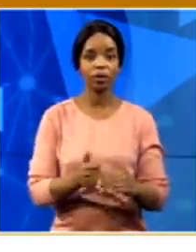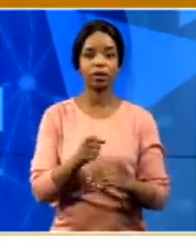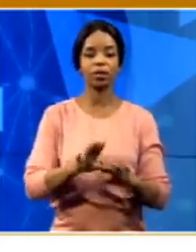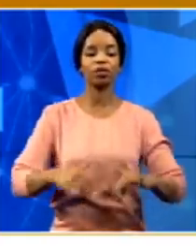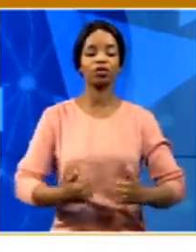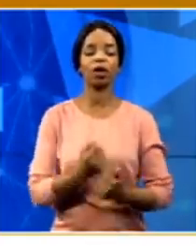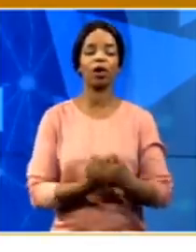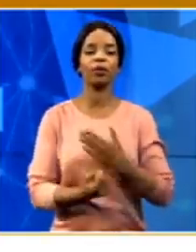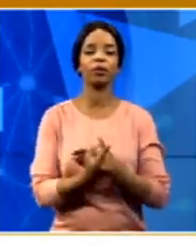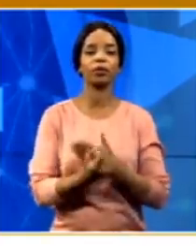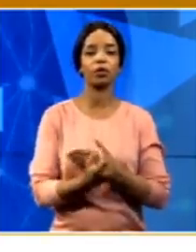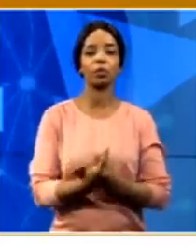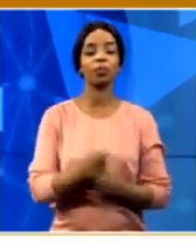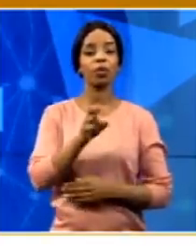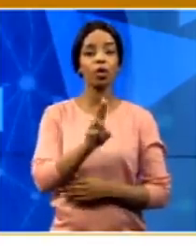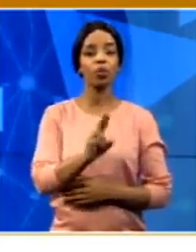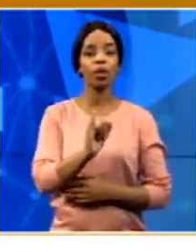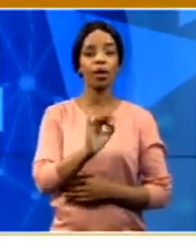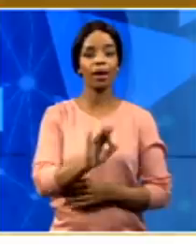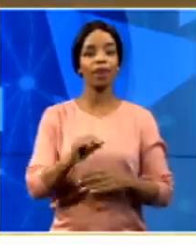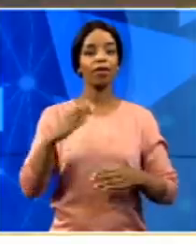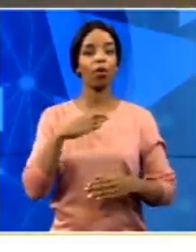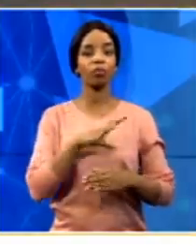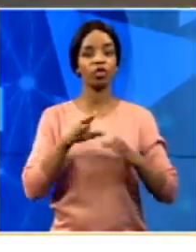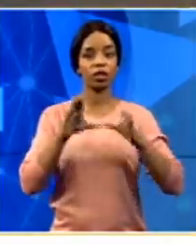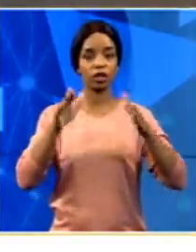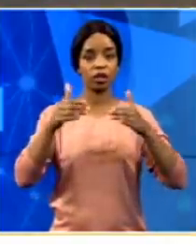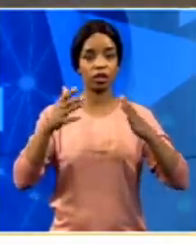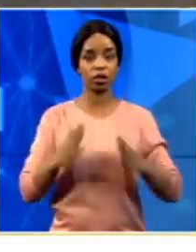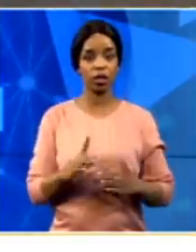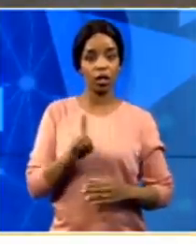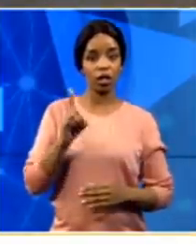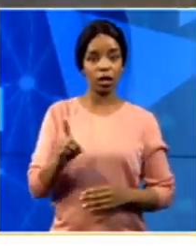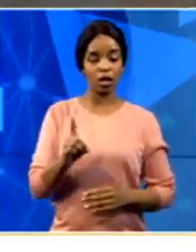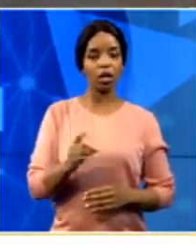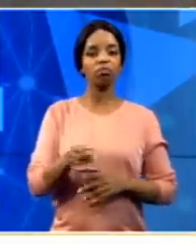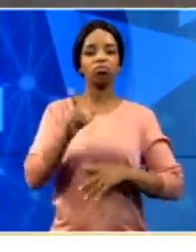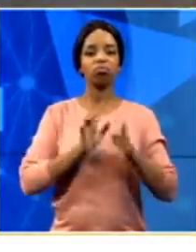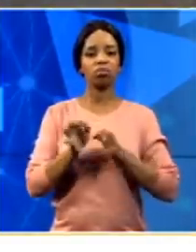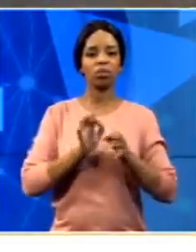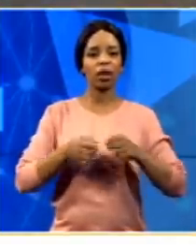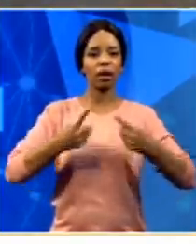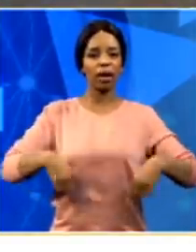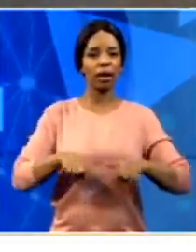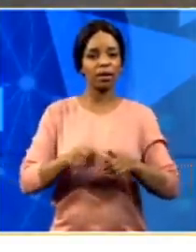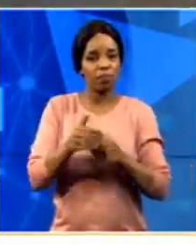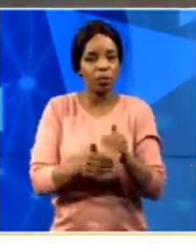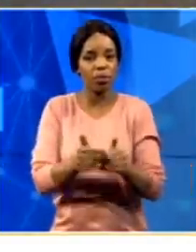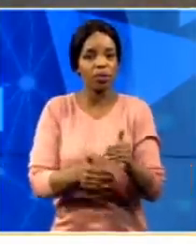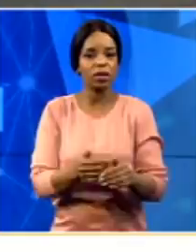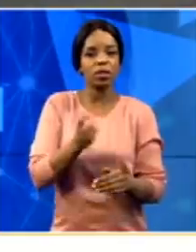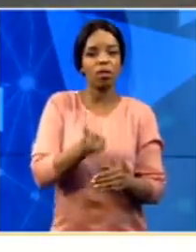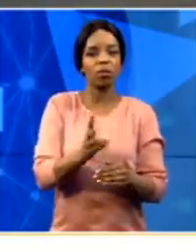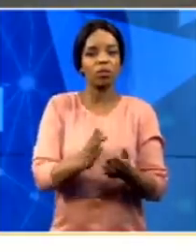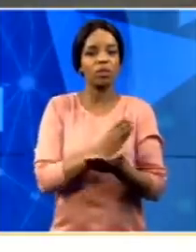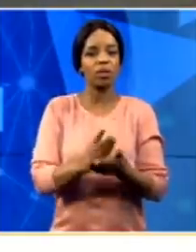challenges. UIF Commissioner Teboho Maruping joins us now via Skype to explain the process and also just to answer a couple of questions